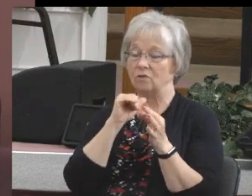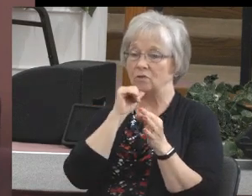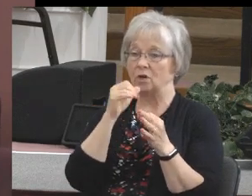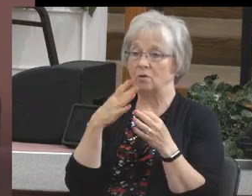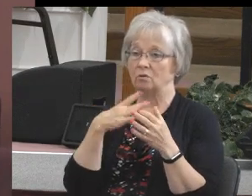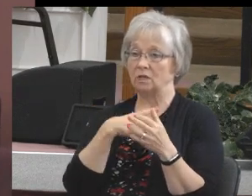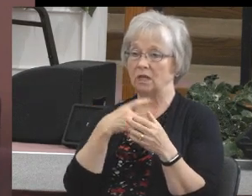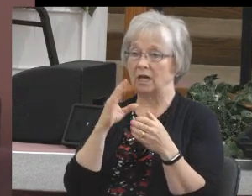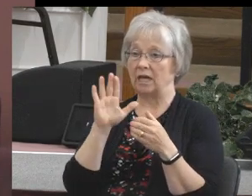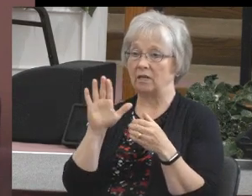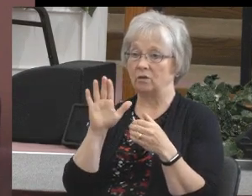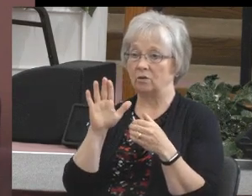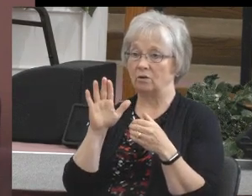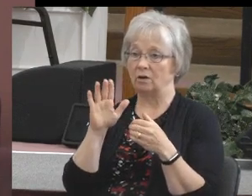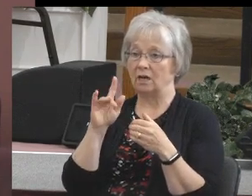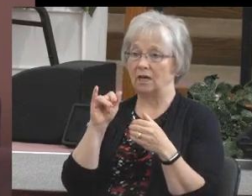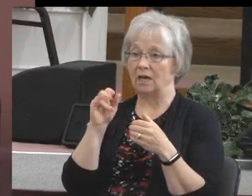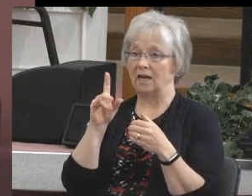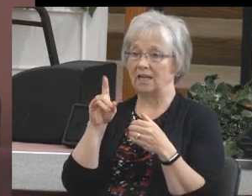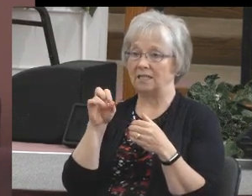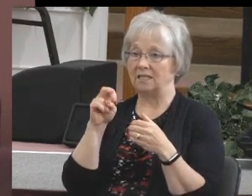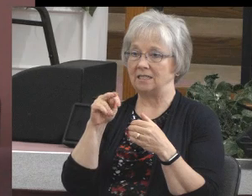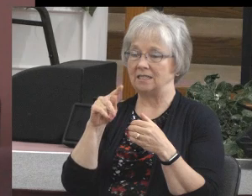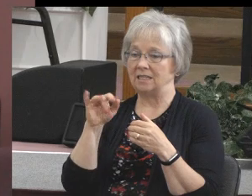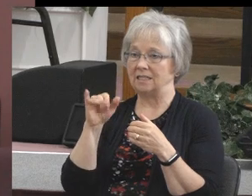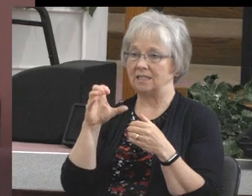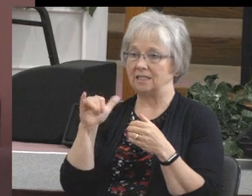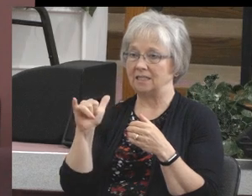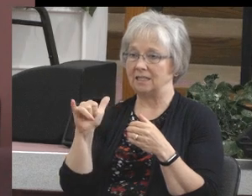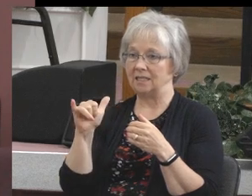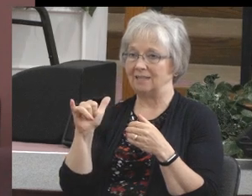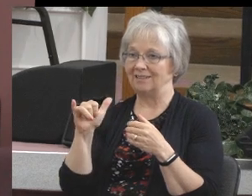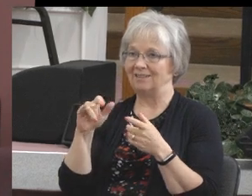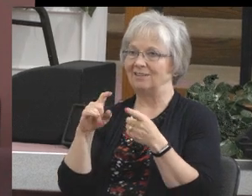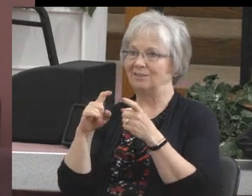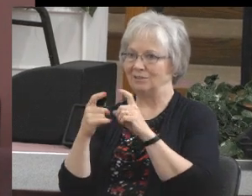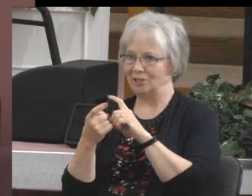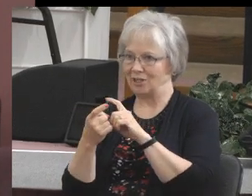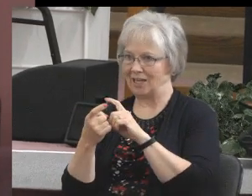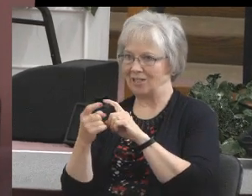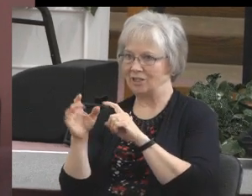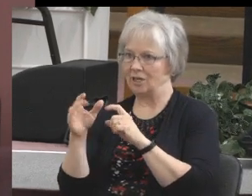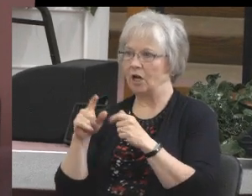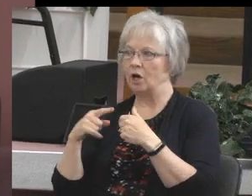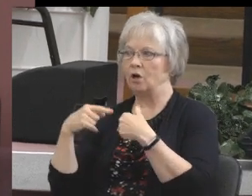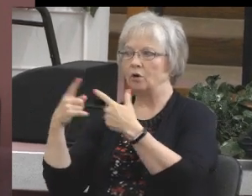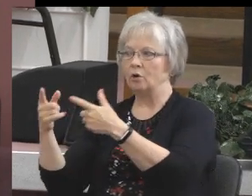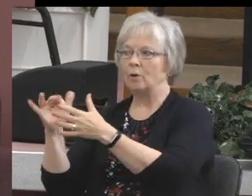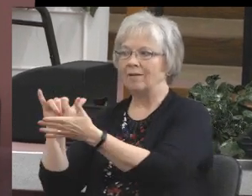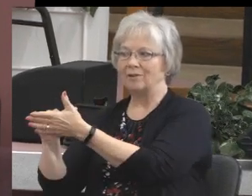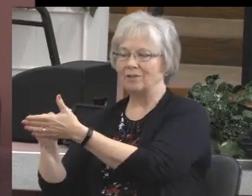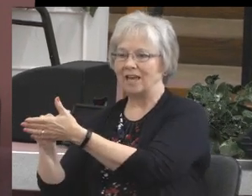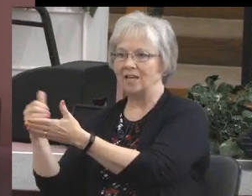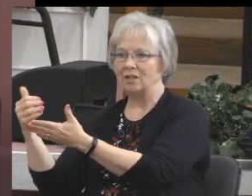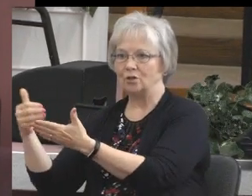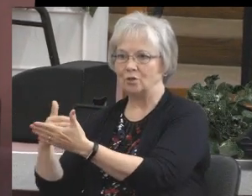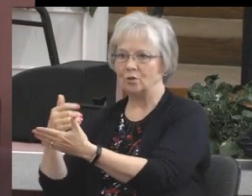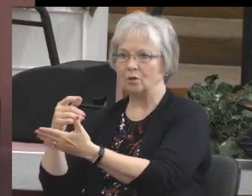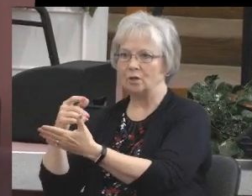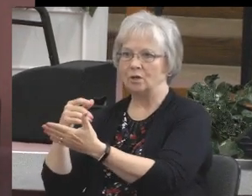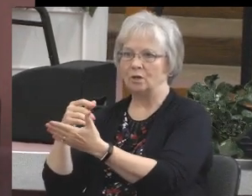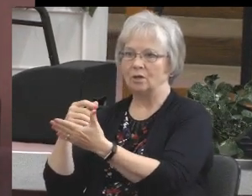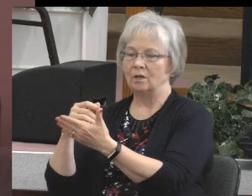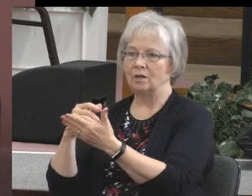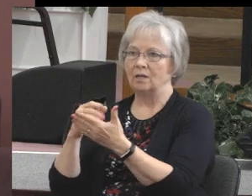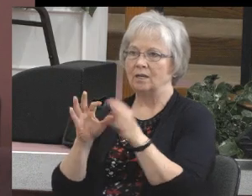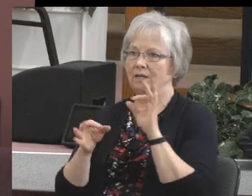choose a different one and go get it. If you don't like what God says a Christian is